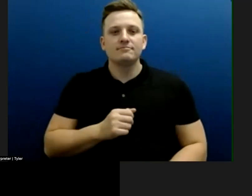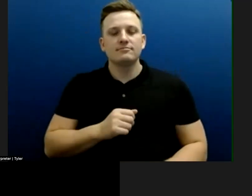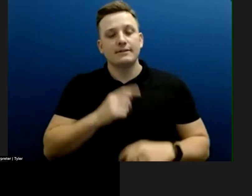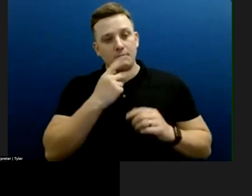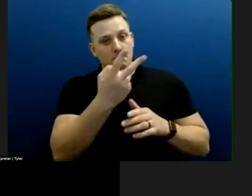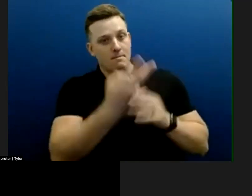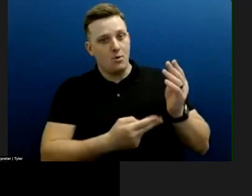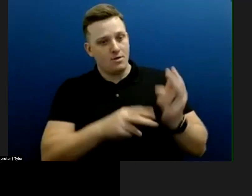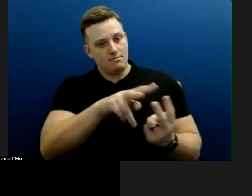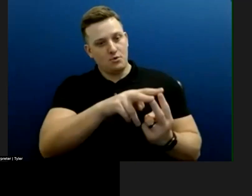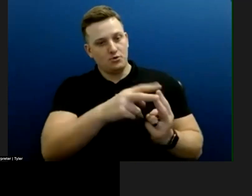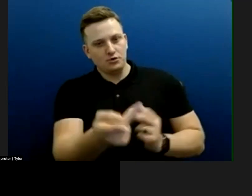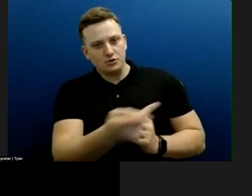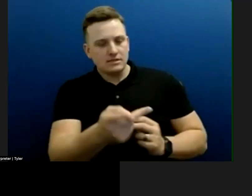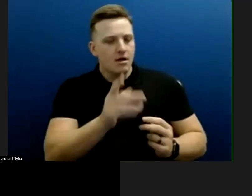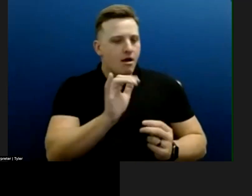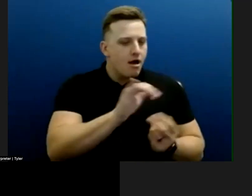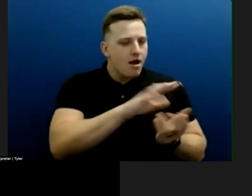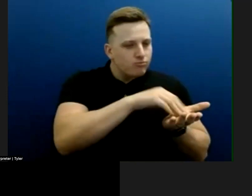and about